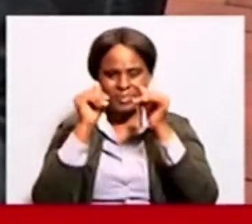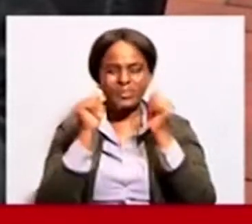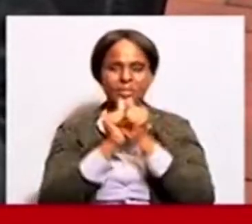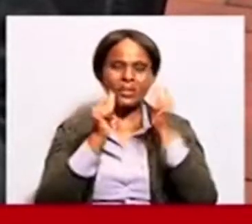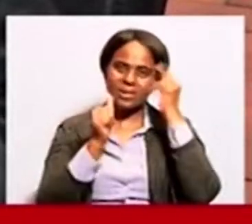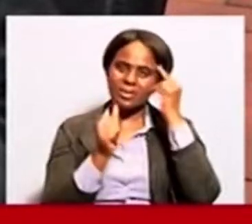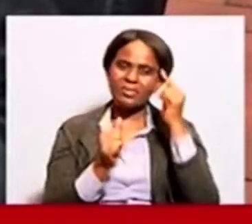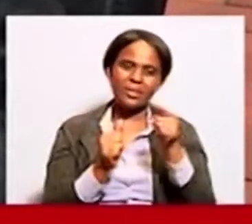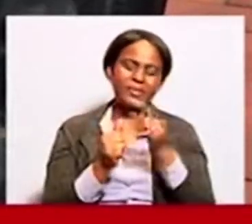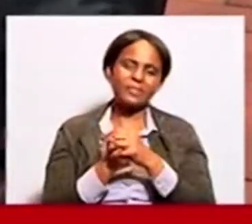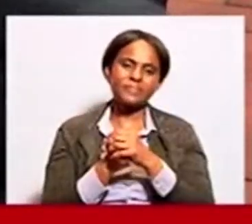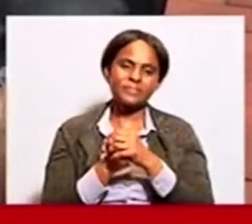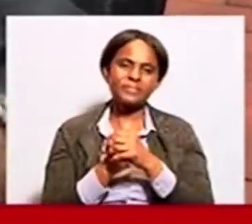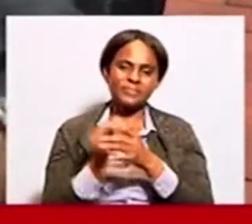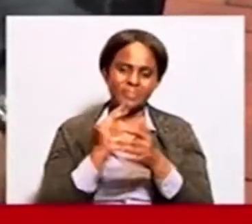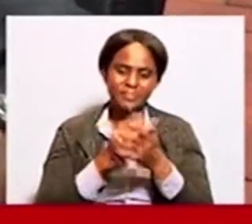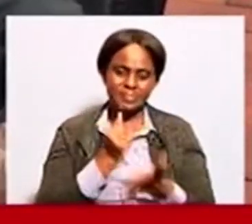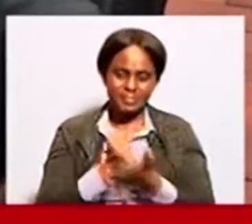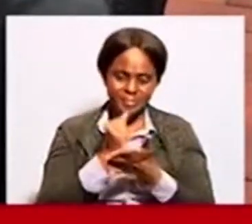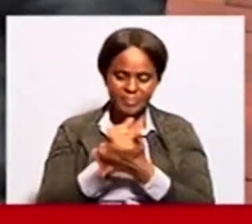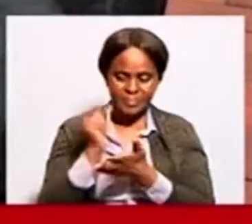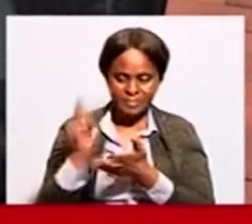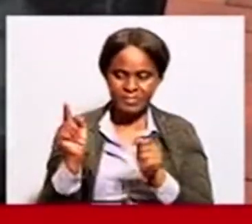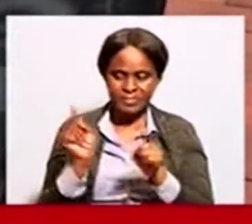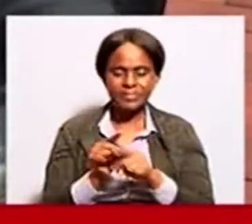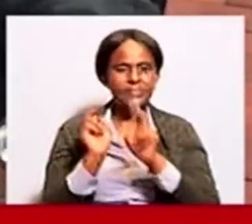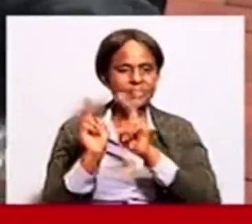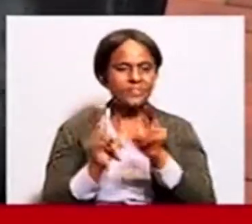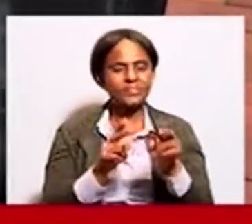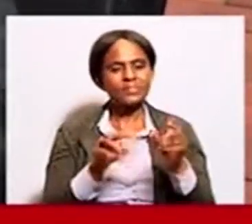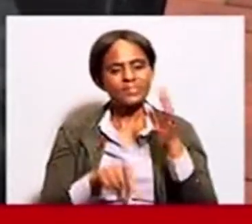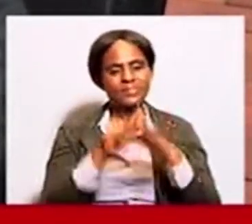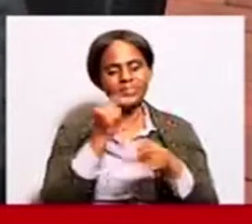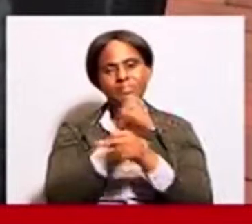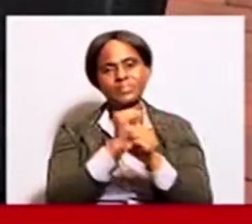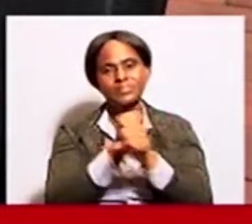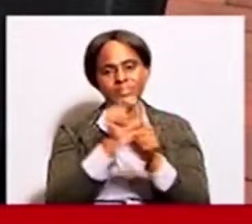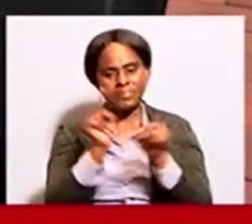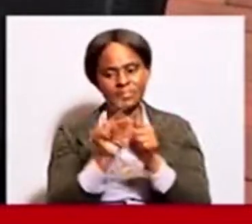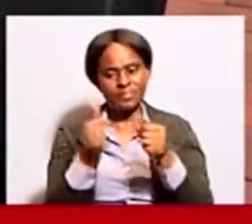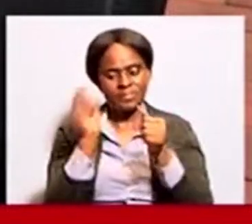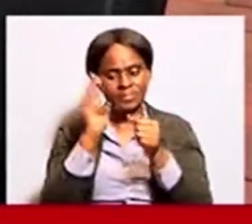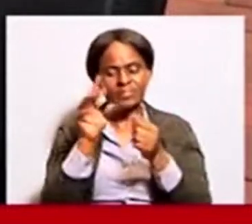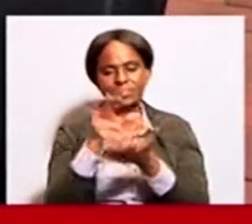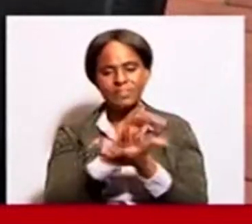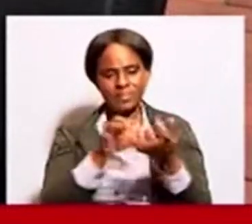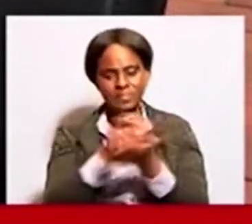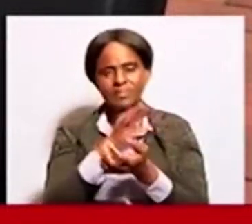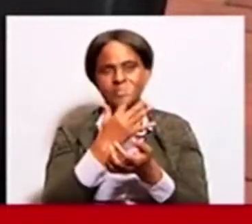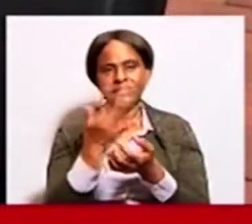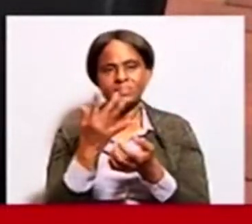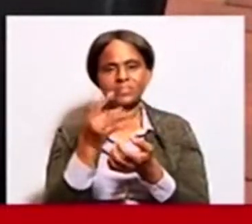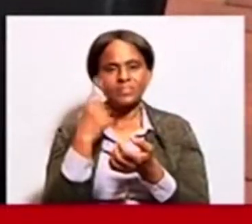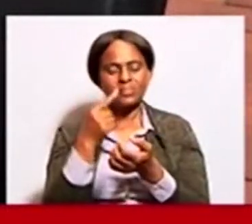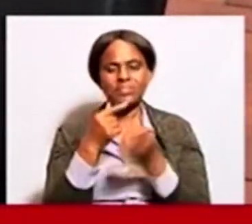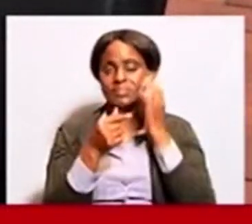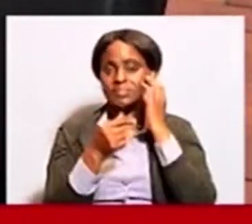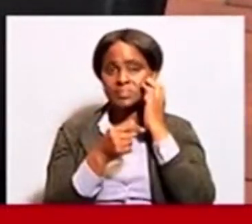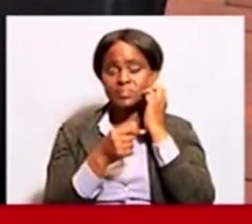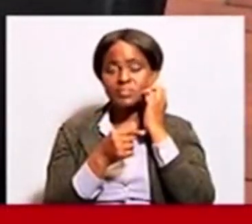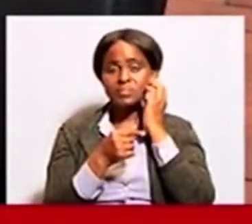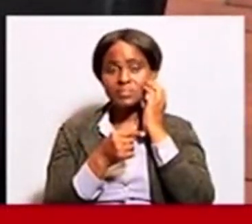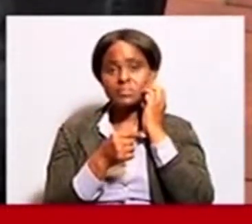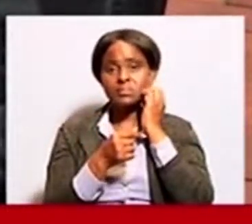government. We are helping them to answer, to find solutions. So they will mess up things, for lack of a better